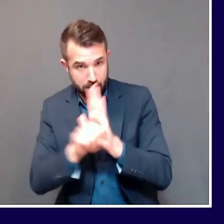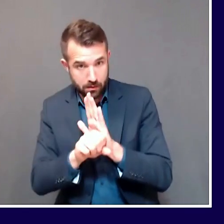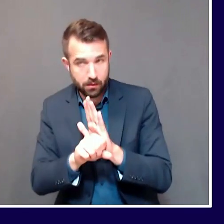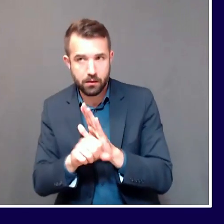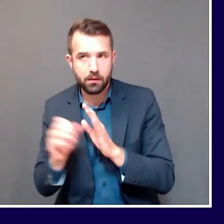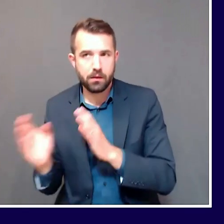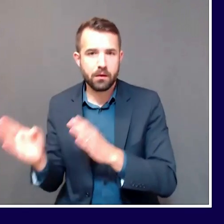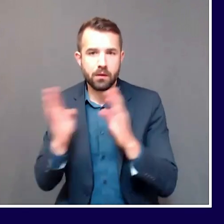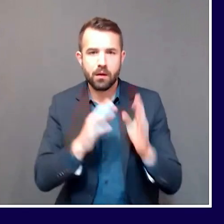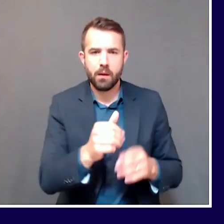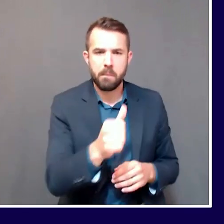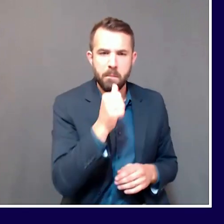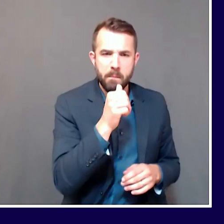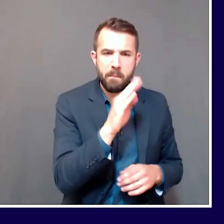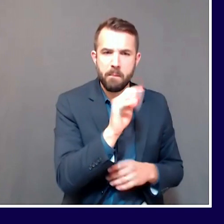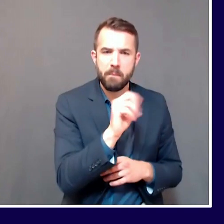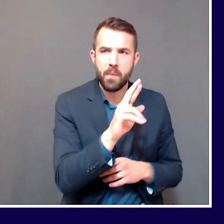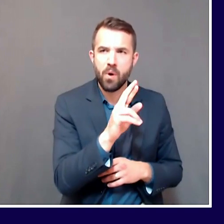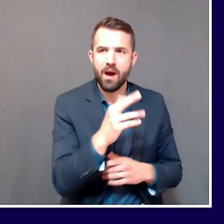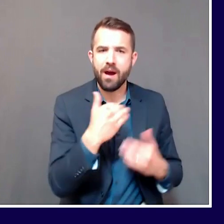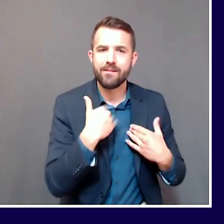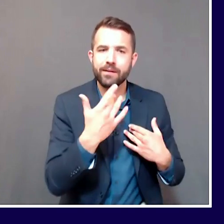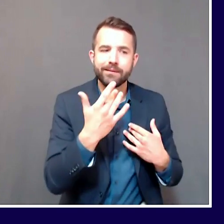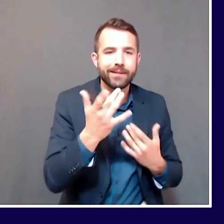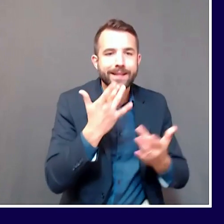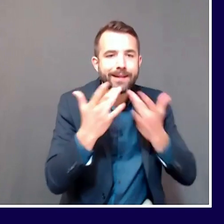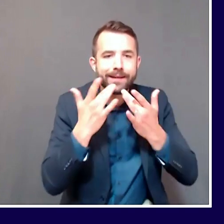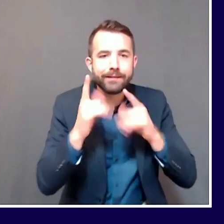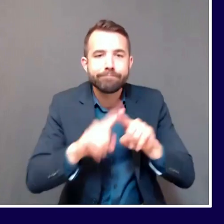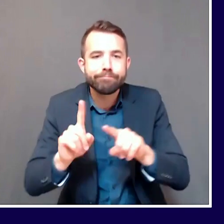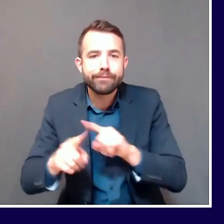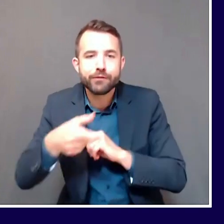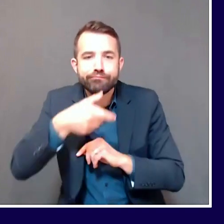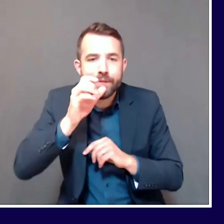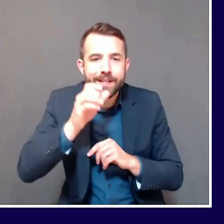that they're not allowed to in certain counties just to kind of,